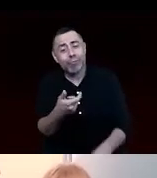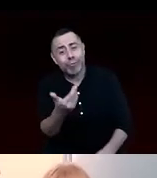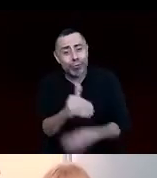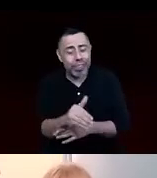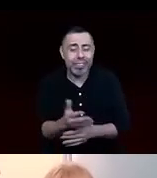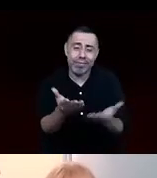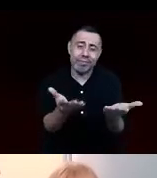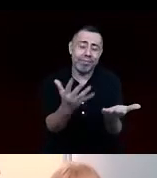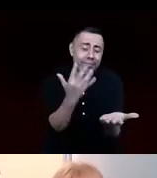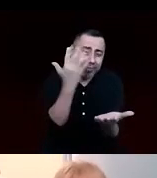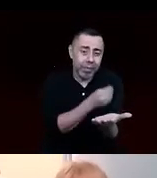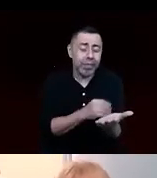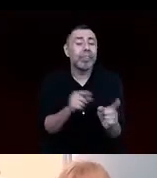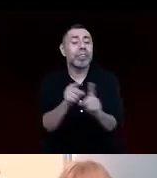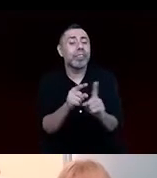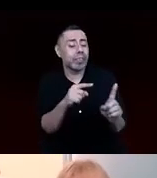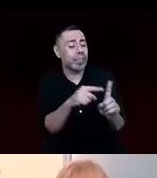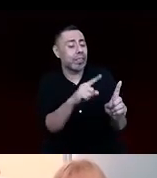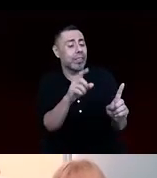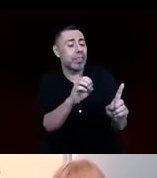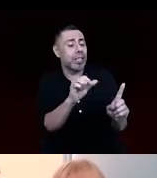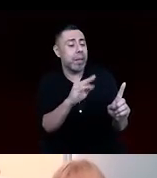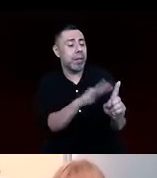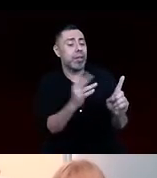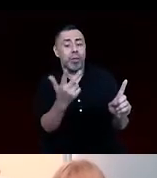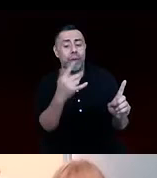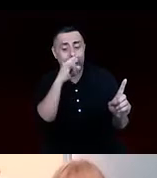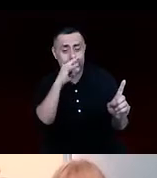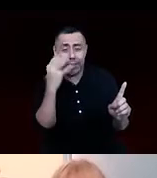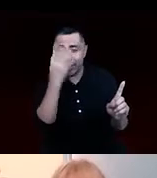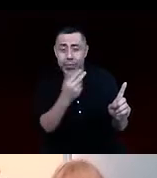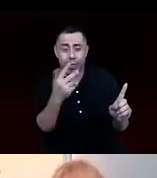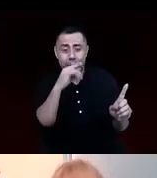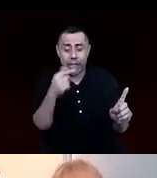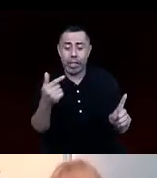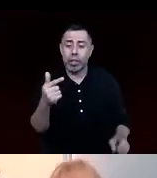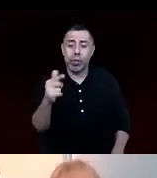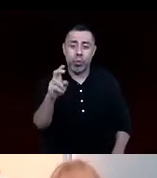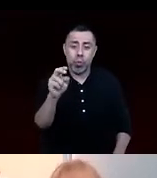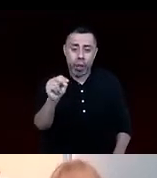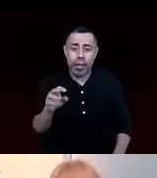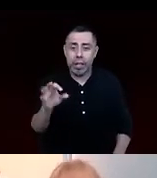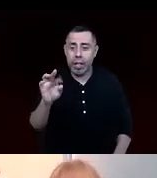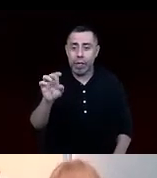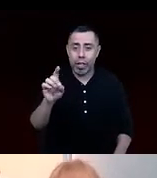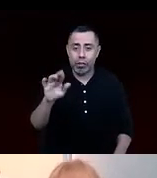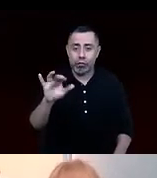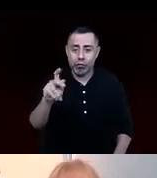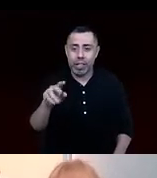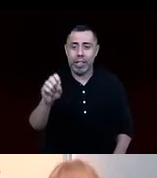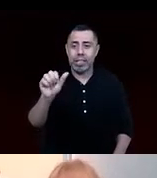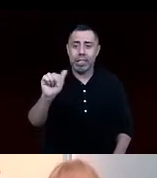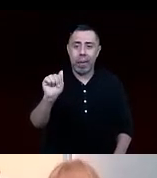beautiful three children, Gwen, Frederick, and so many of you, Sarah, your congratulations on